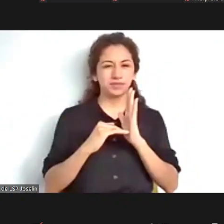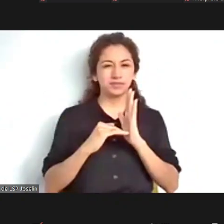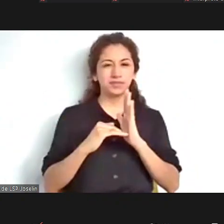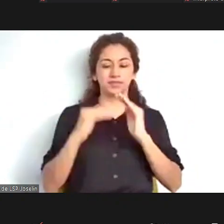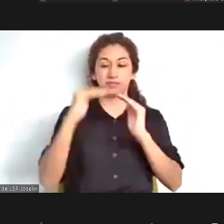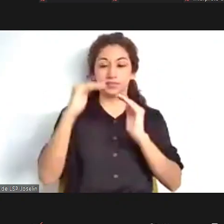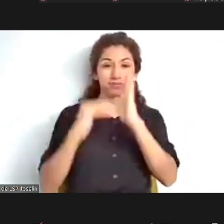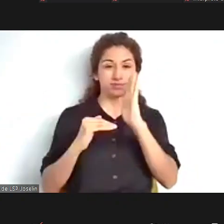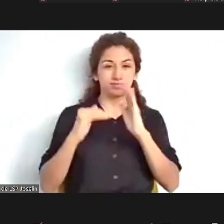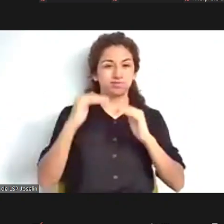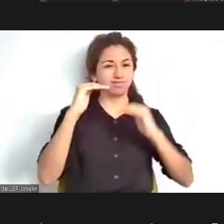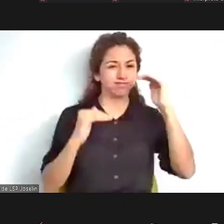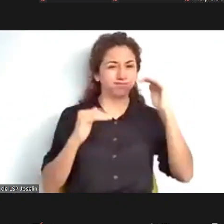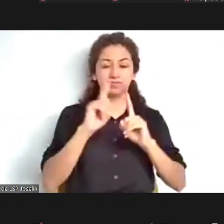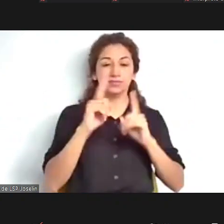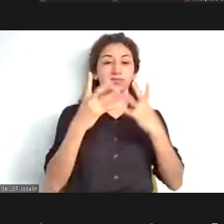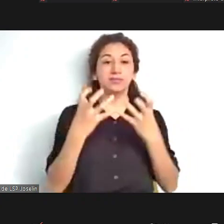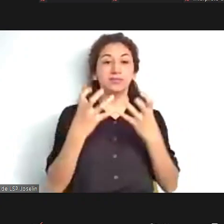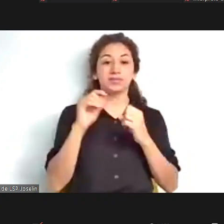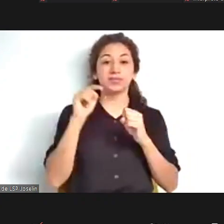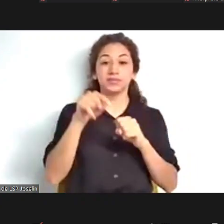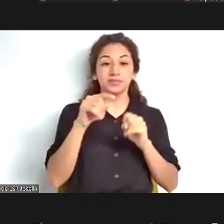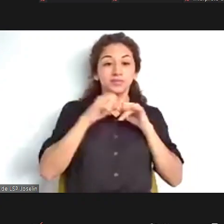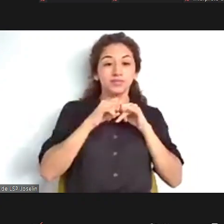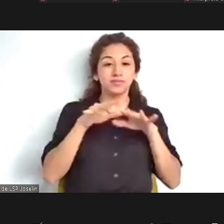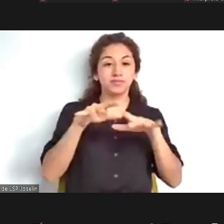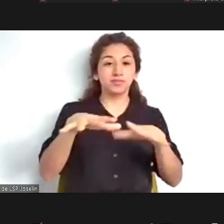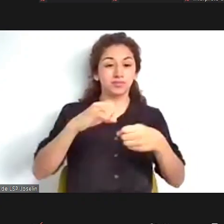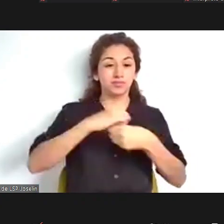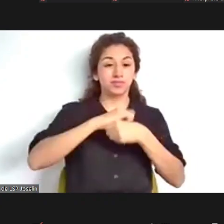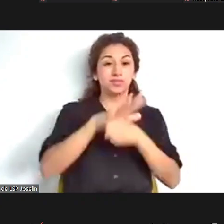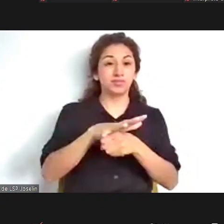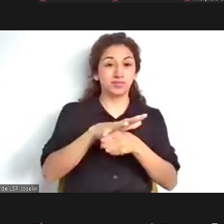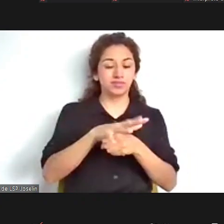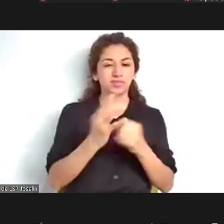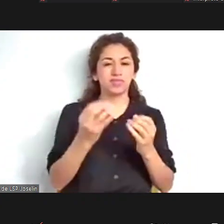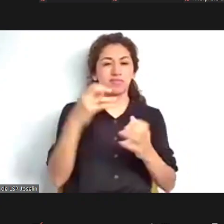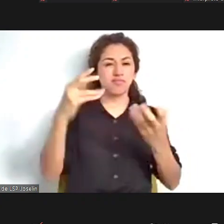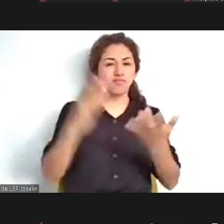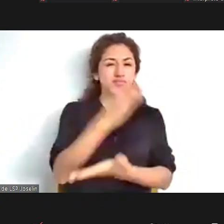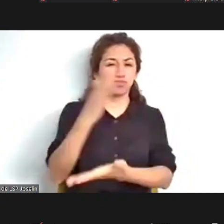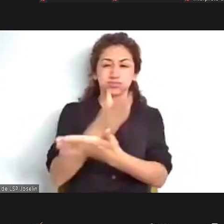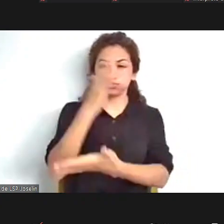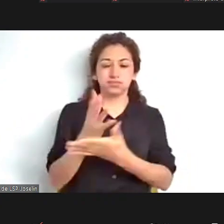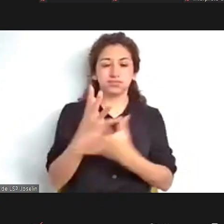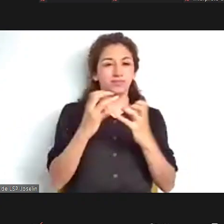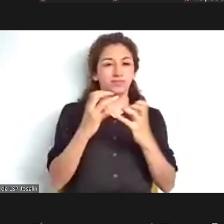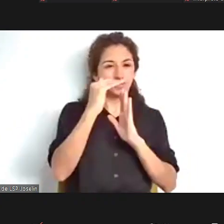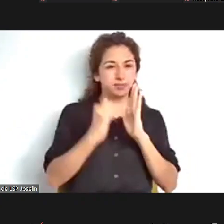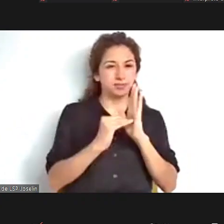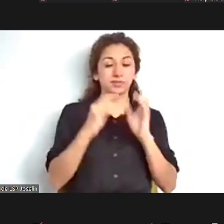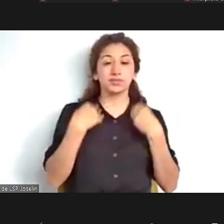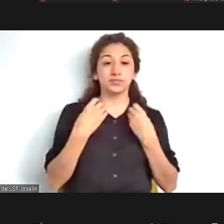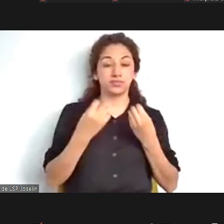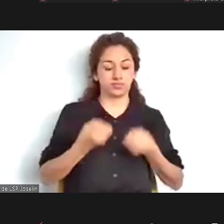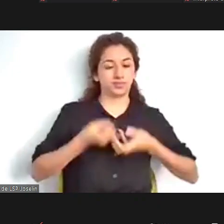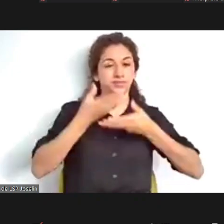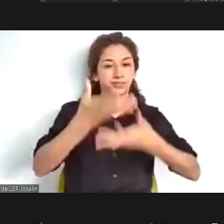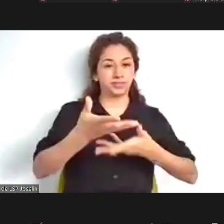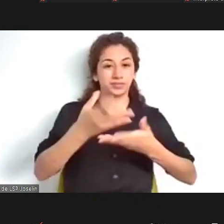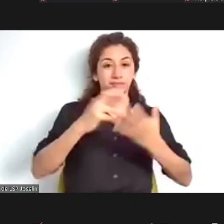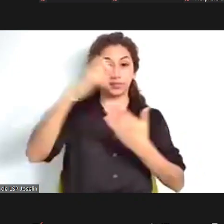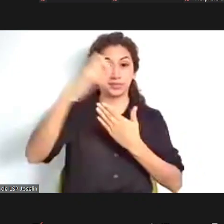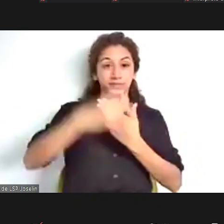eradicate priorities inequalities and the two responded to the negative effects of